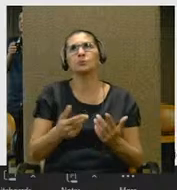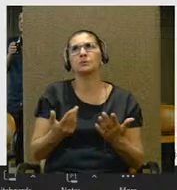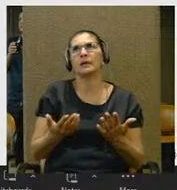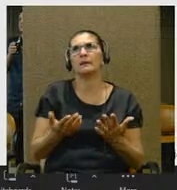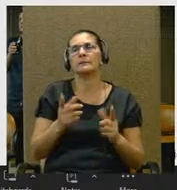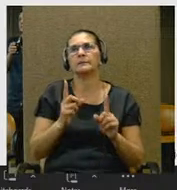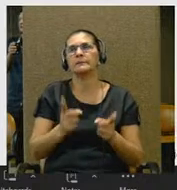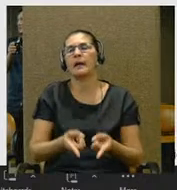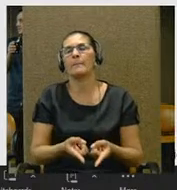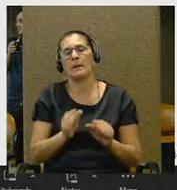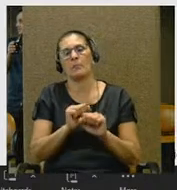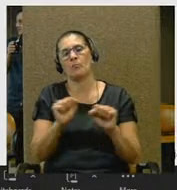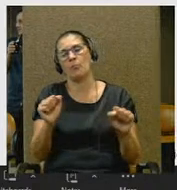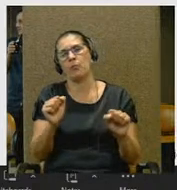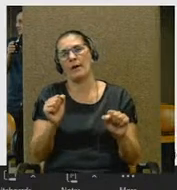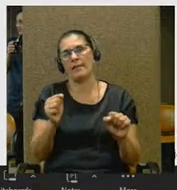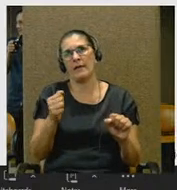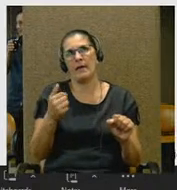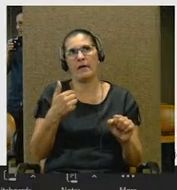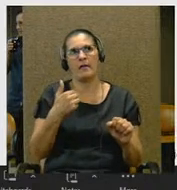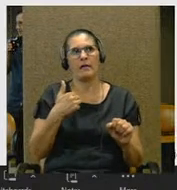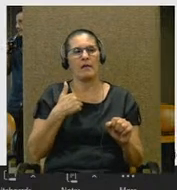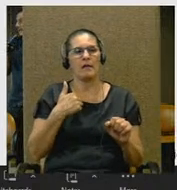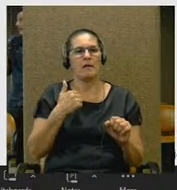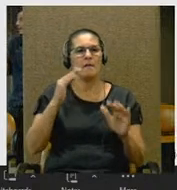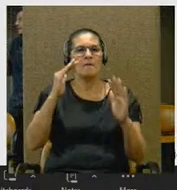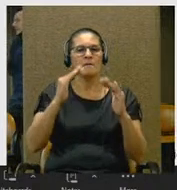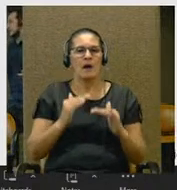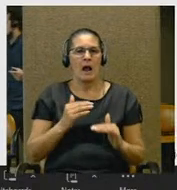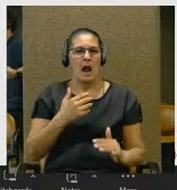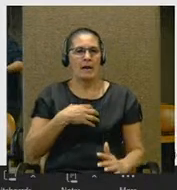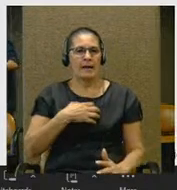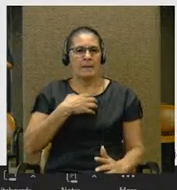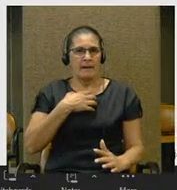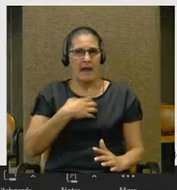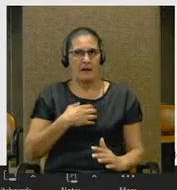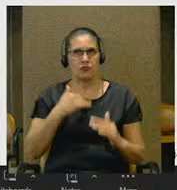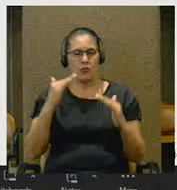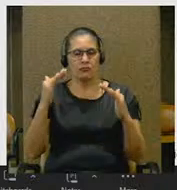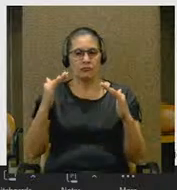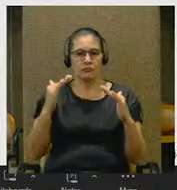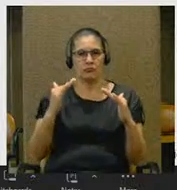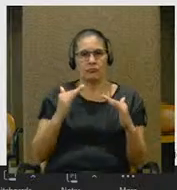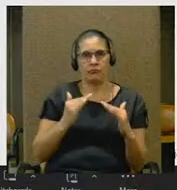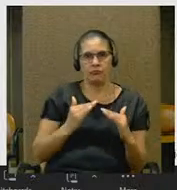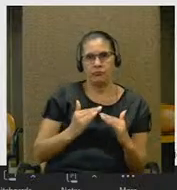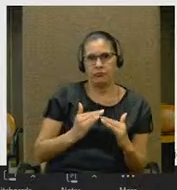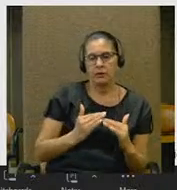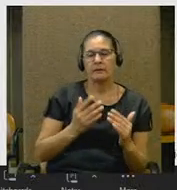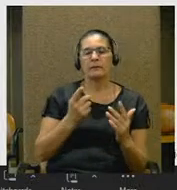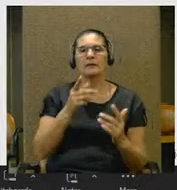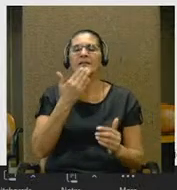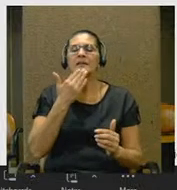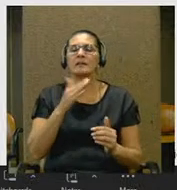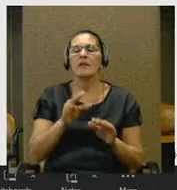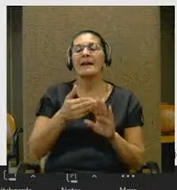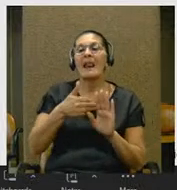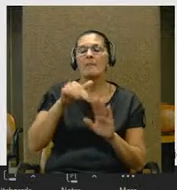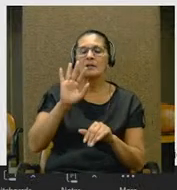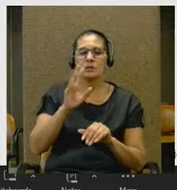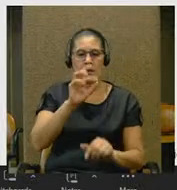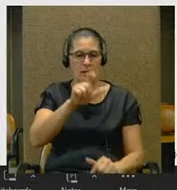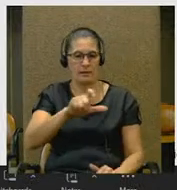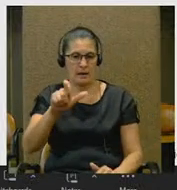highly addictive. So there are some real risks associated with using opioids. But it's important to understand that most people who use opioids